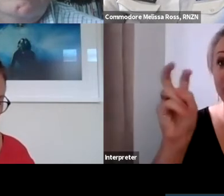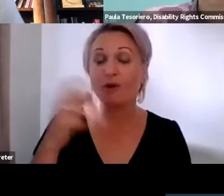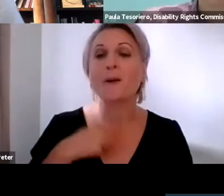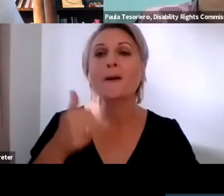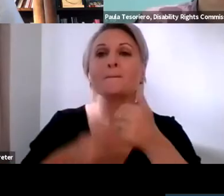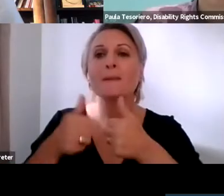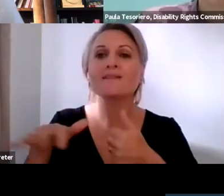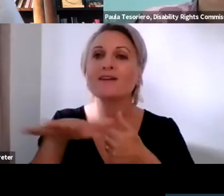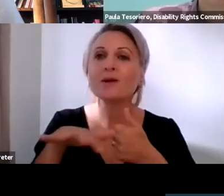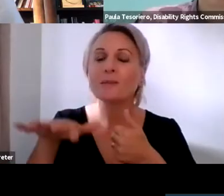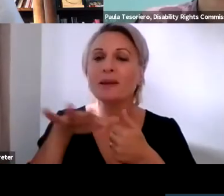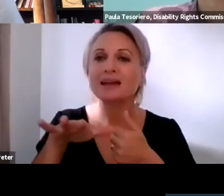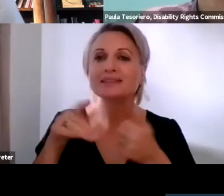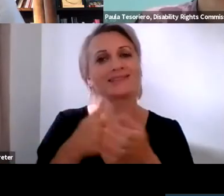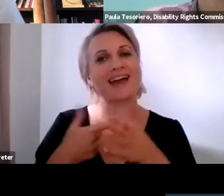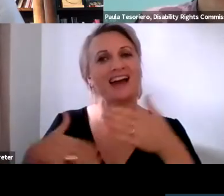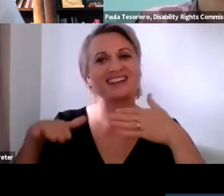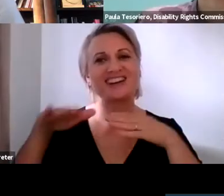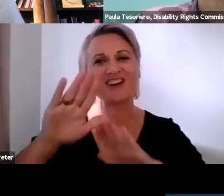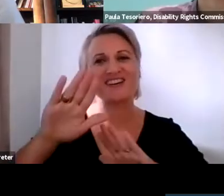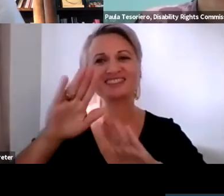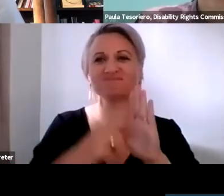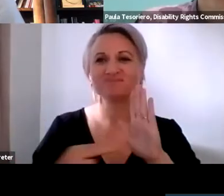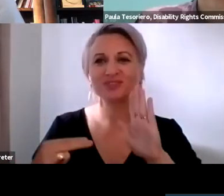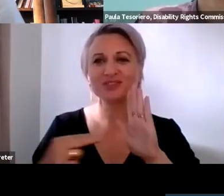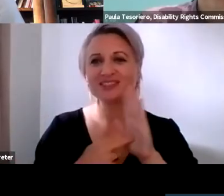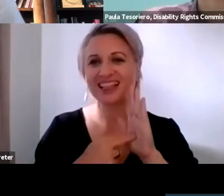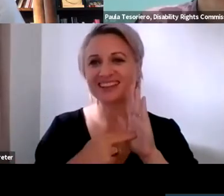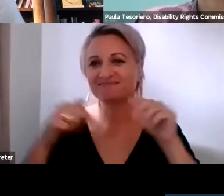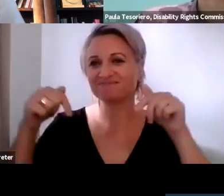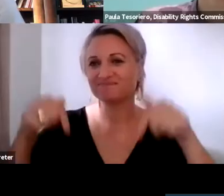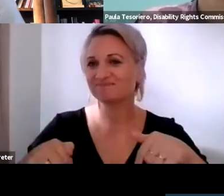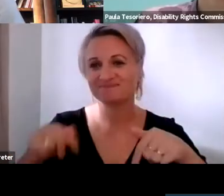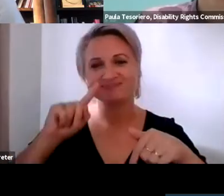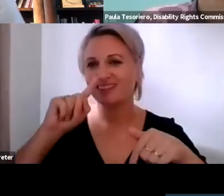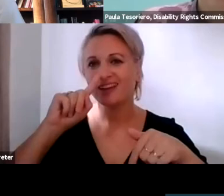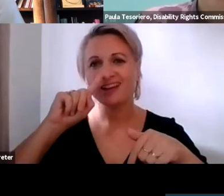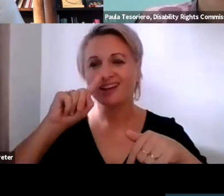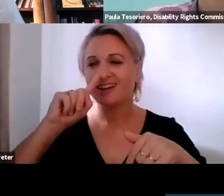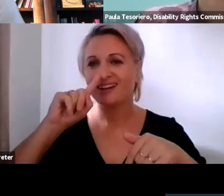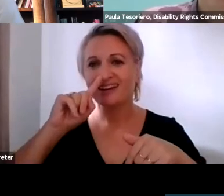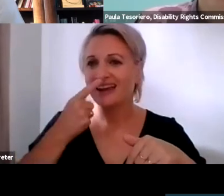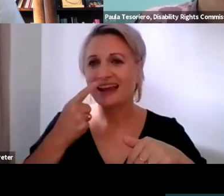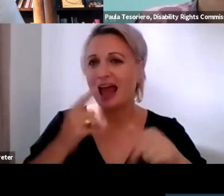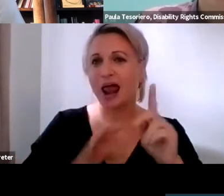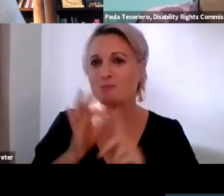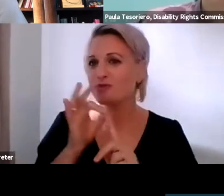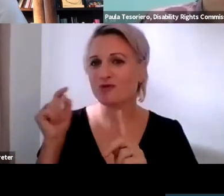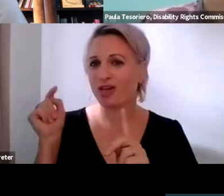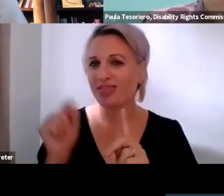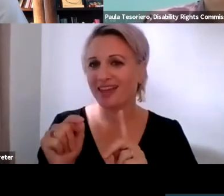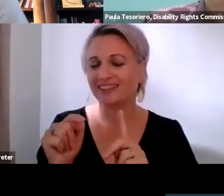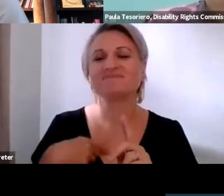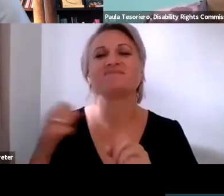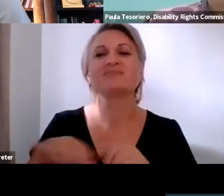place in the world is Aotearoa, New Zealand. Can't go anywhere better. I'm married to